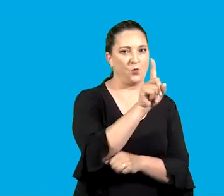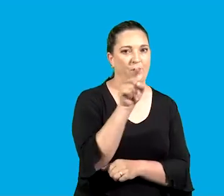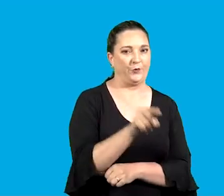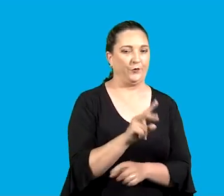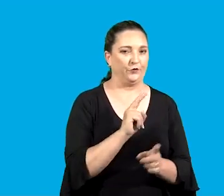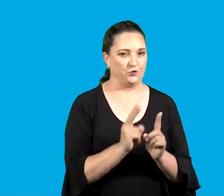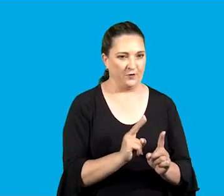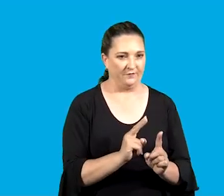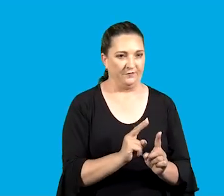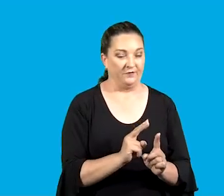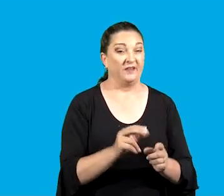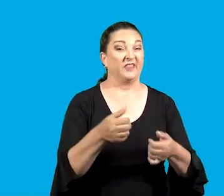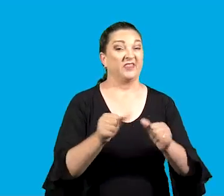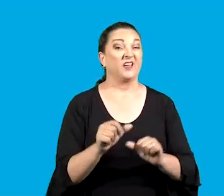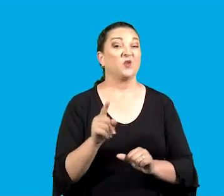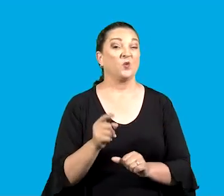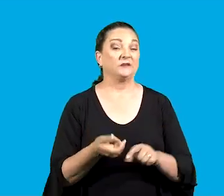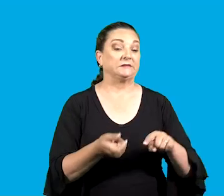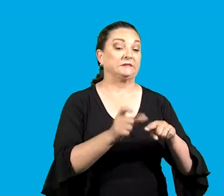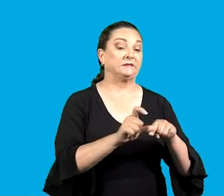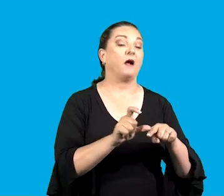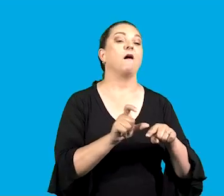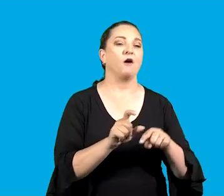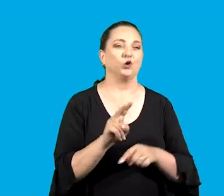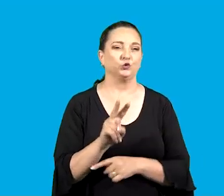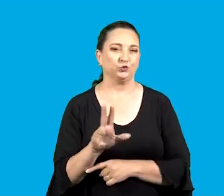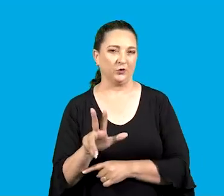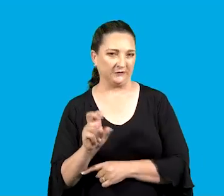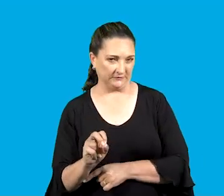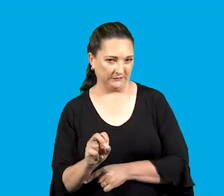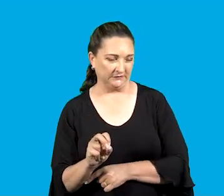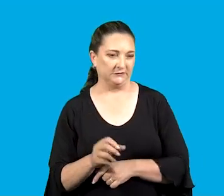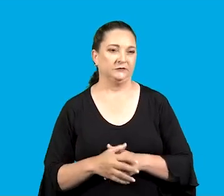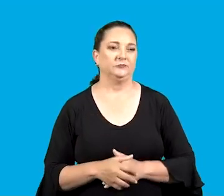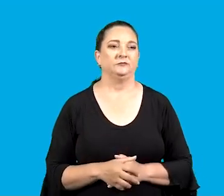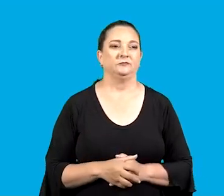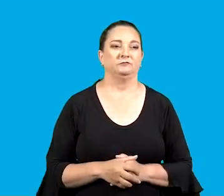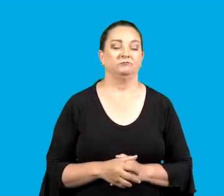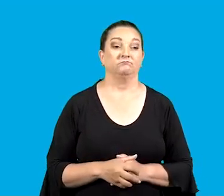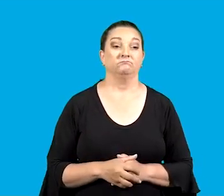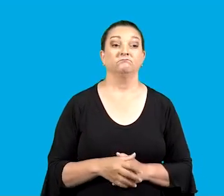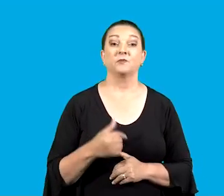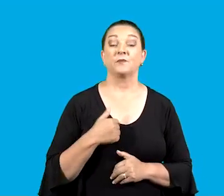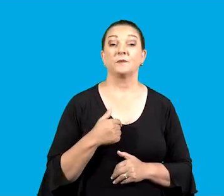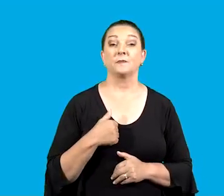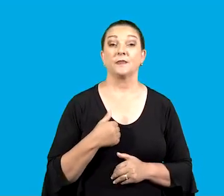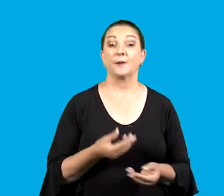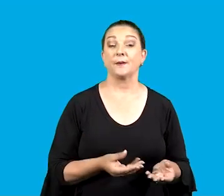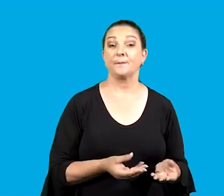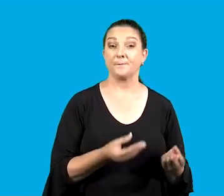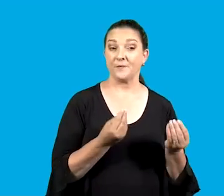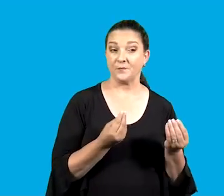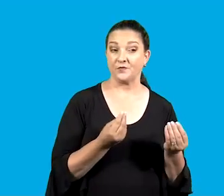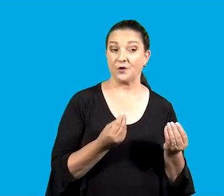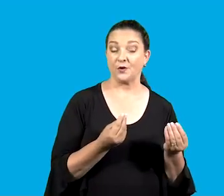I do that, my interest here is 280 rands. So I was getting interest